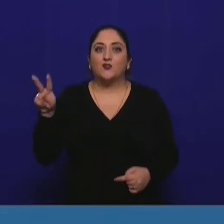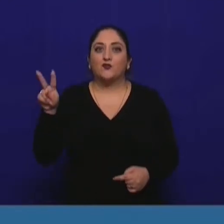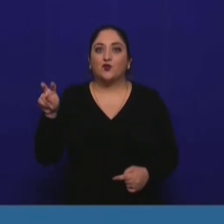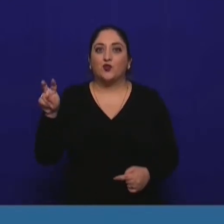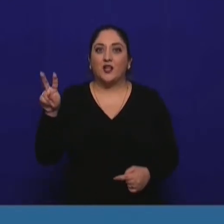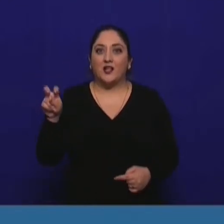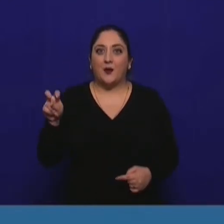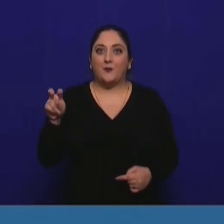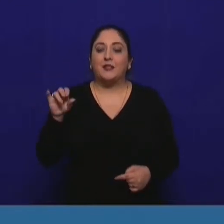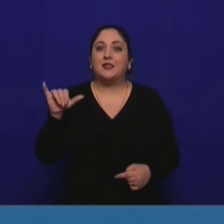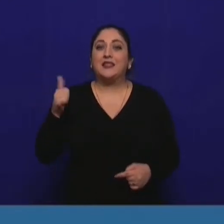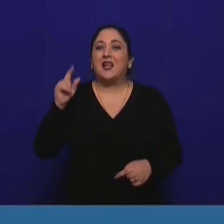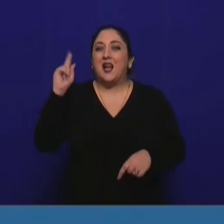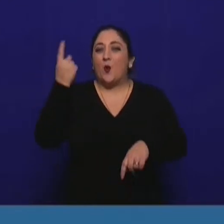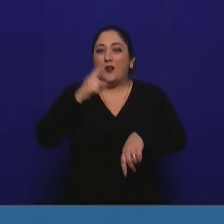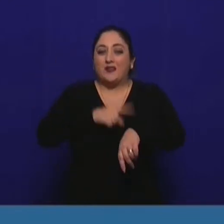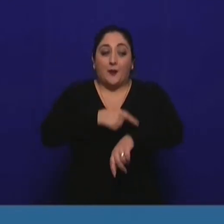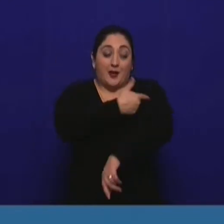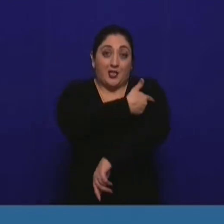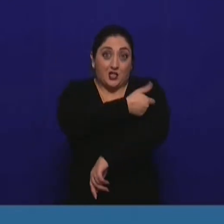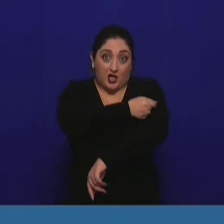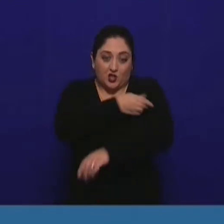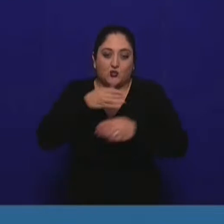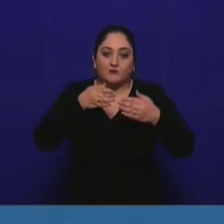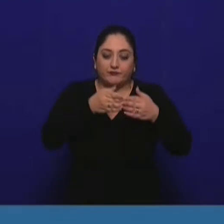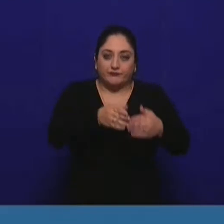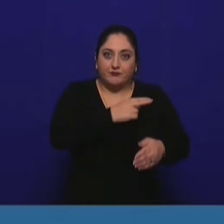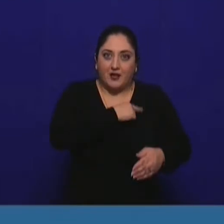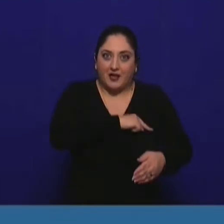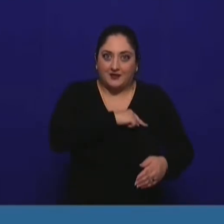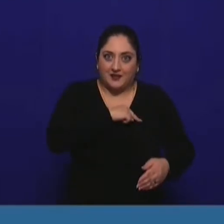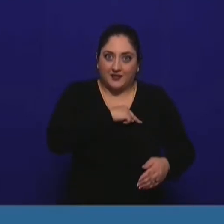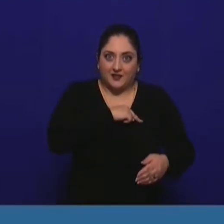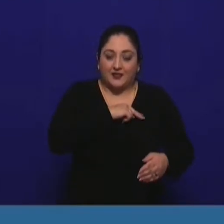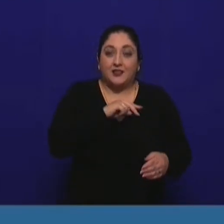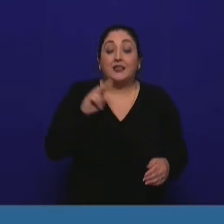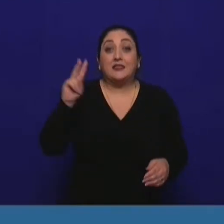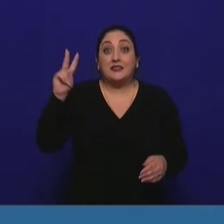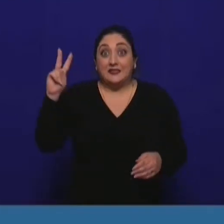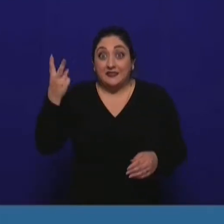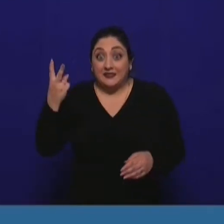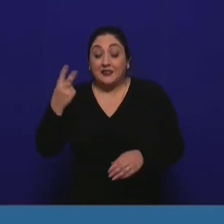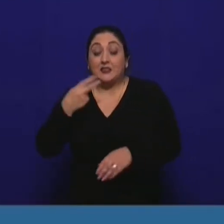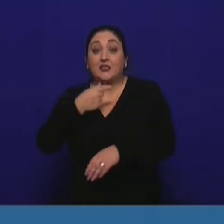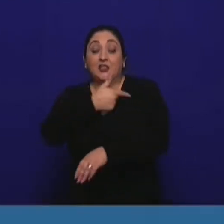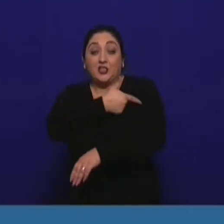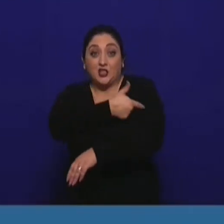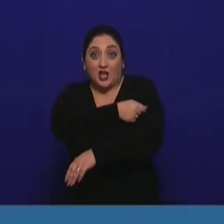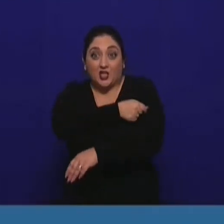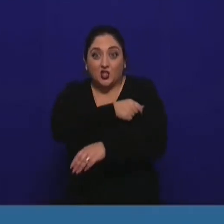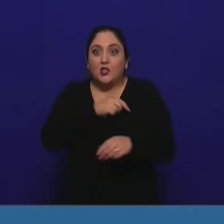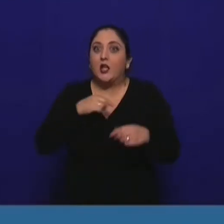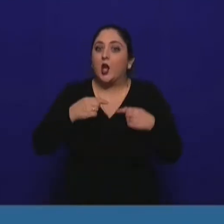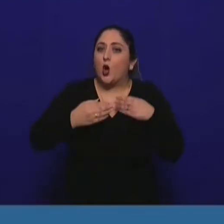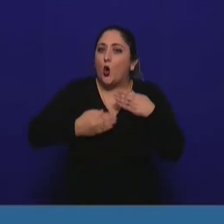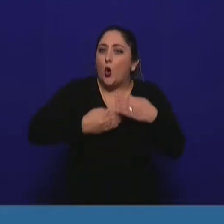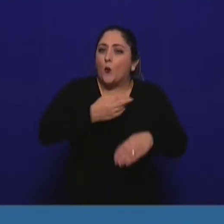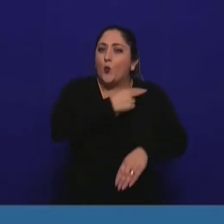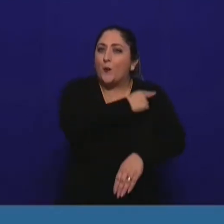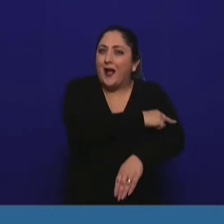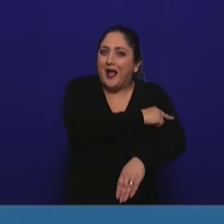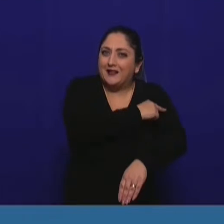l-ewwel doża hawn Malta, ġifieri niżlu hawn Malta. Fejn ħajkunu qegħdin jieħdu t-tieni doża tagħhom jekk hux se jiġri bħal dawk li qed